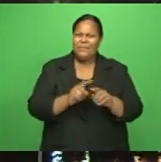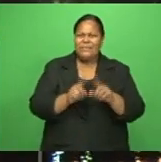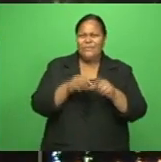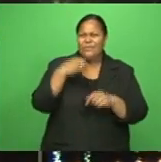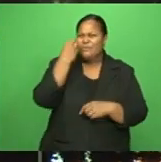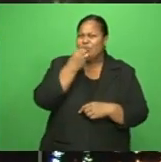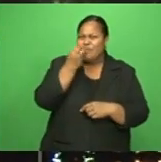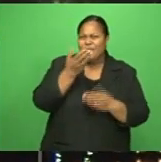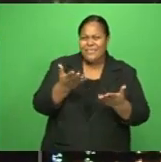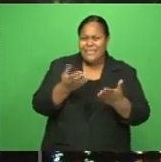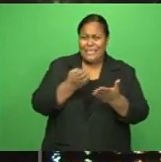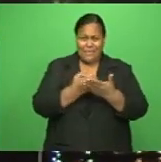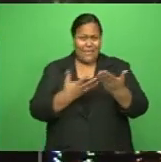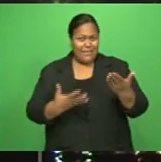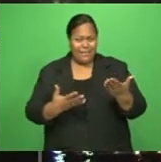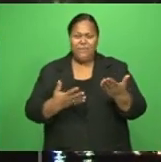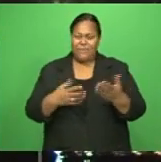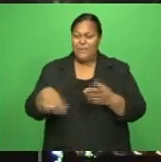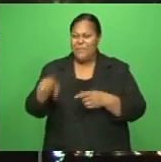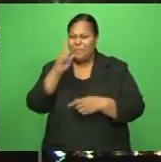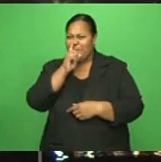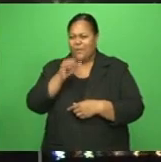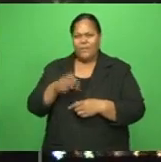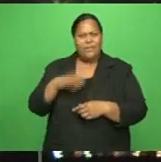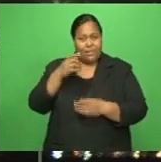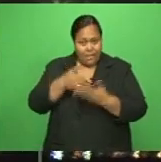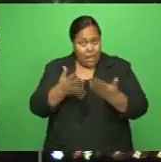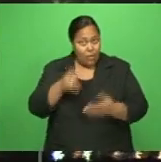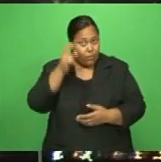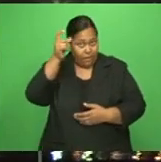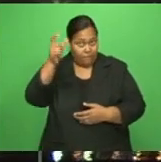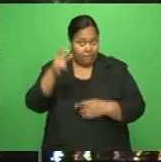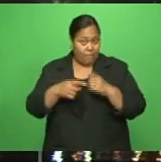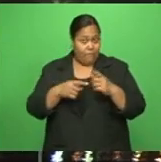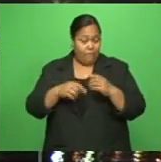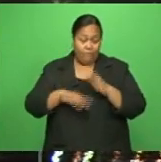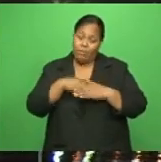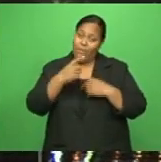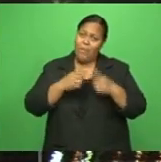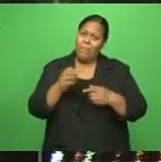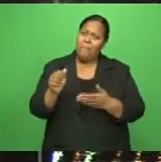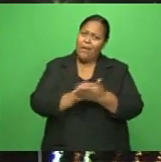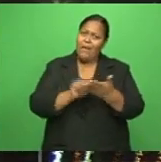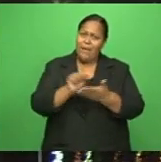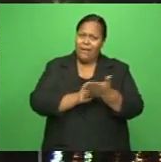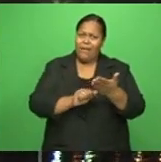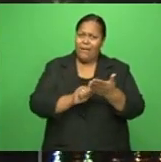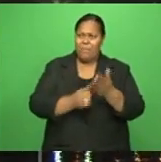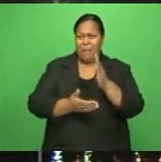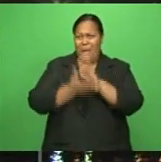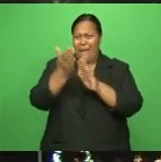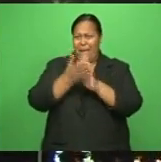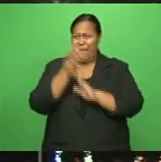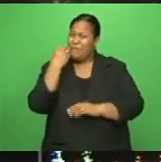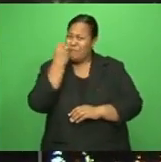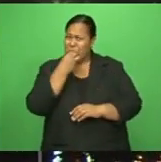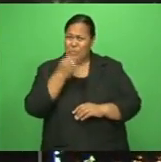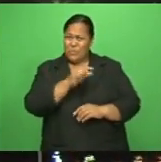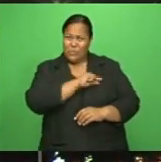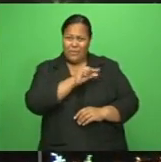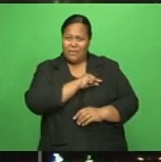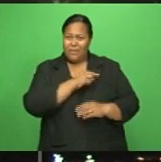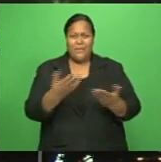become more frugal about their needs. Chief Executive Seema Shandel says high-end food products, which are non-essential, remain